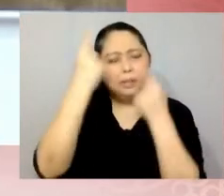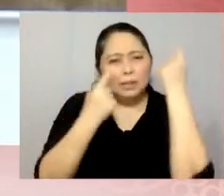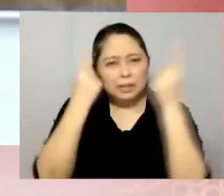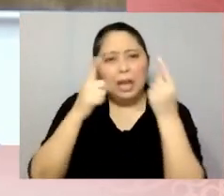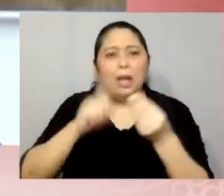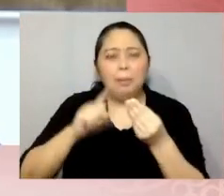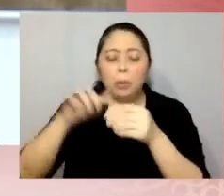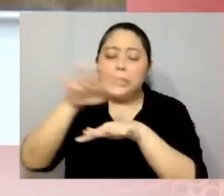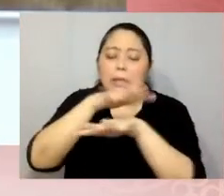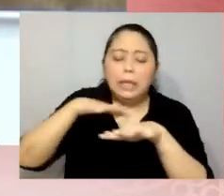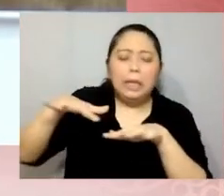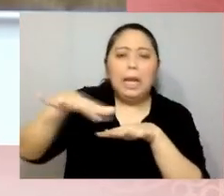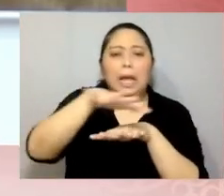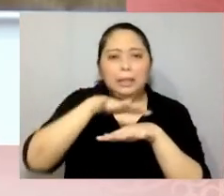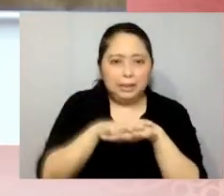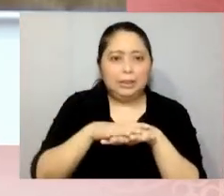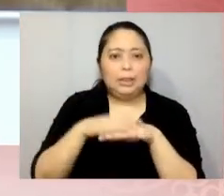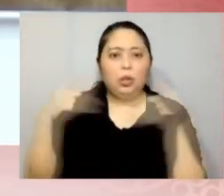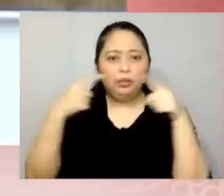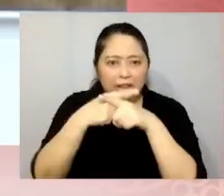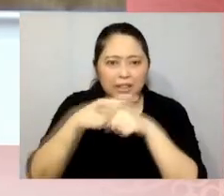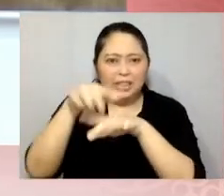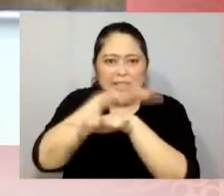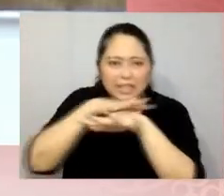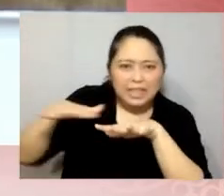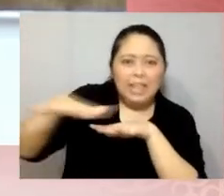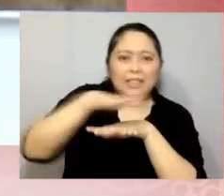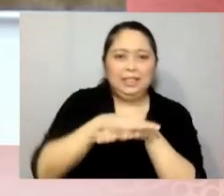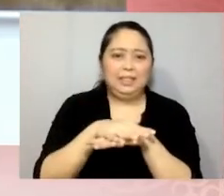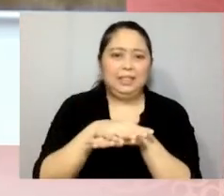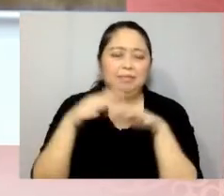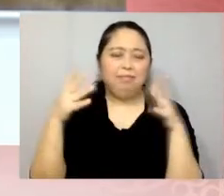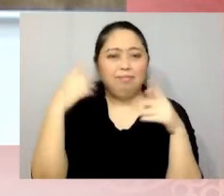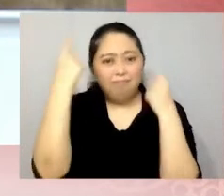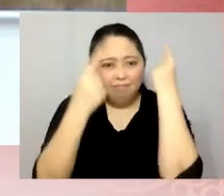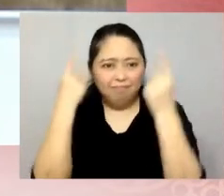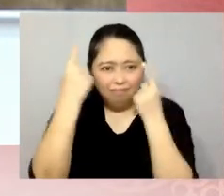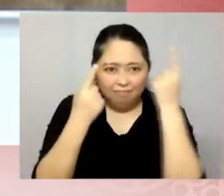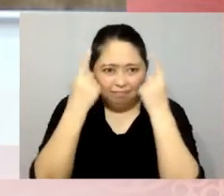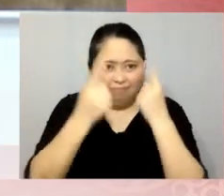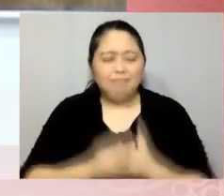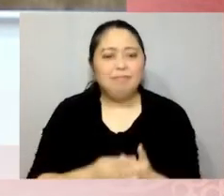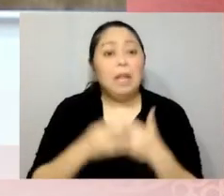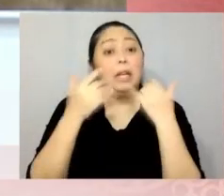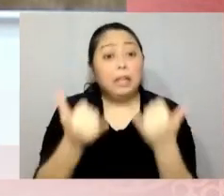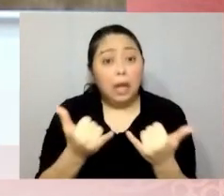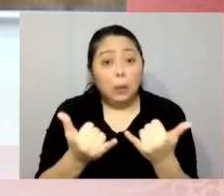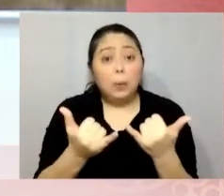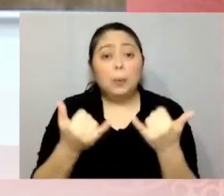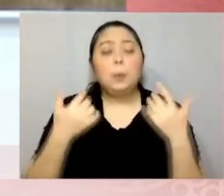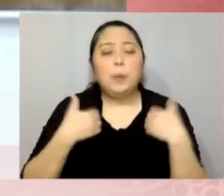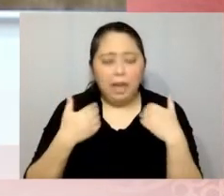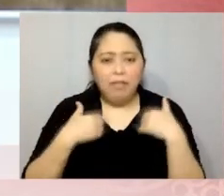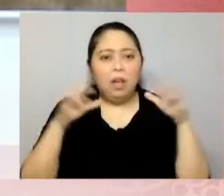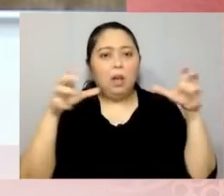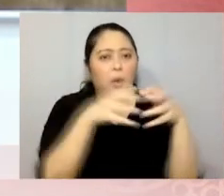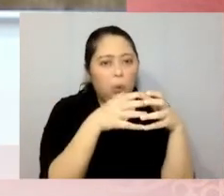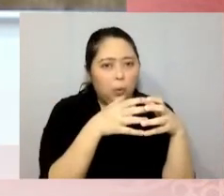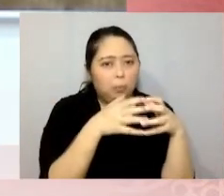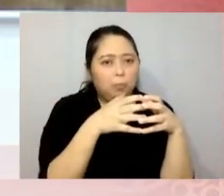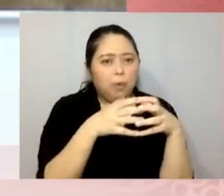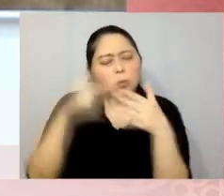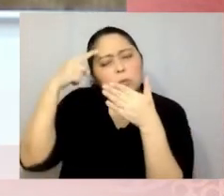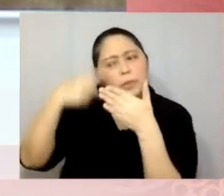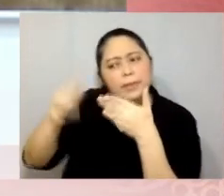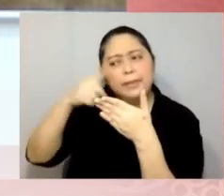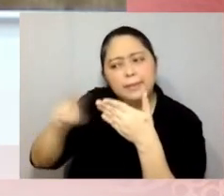issues. On the part of the Bangsamoro Autonomous Region in Muslim Mindanao, we already constituted a task force to look